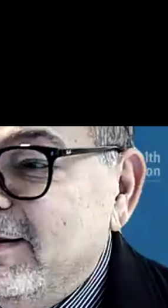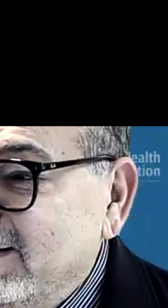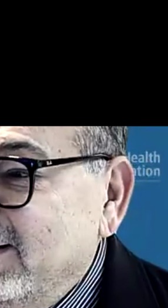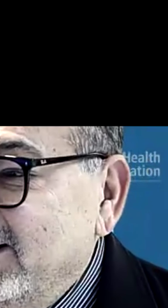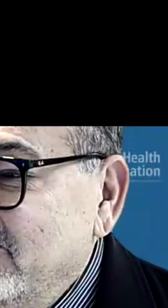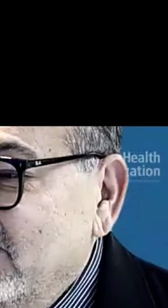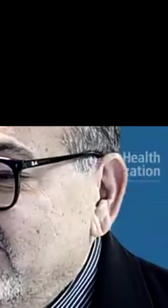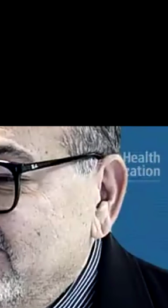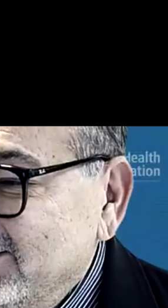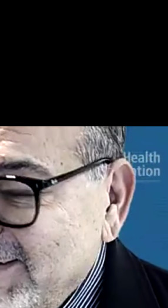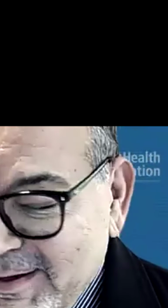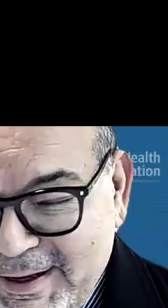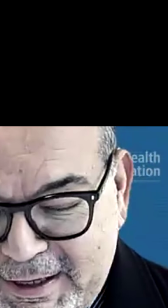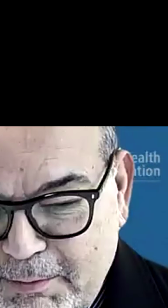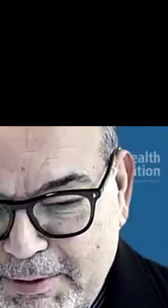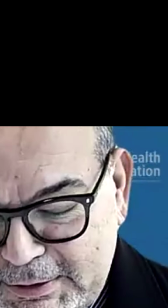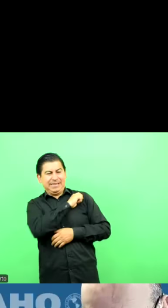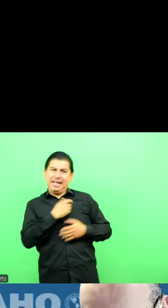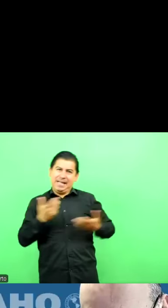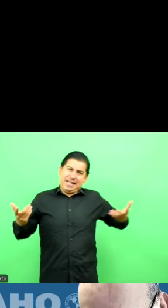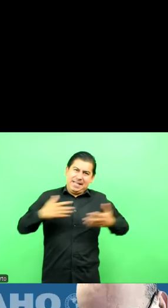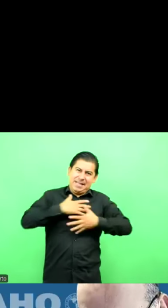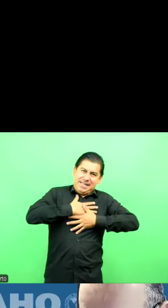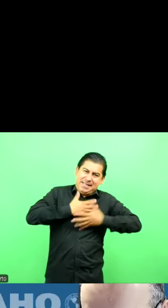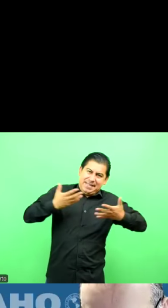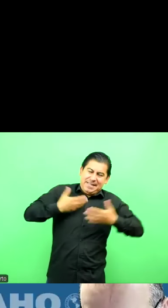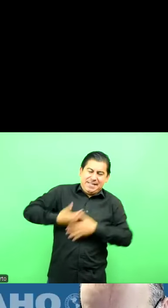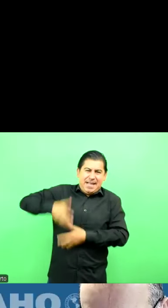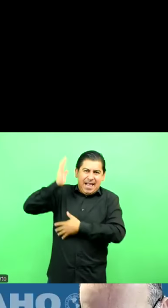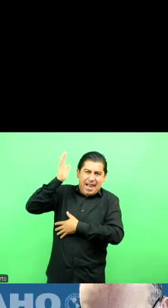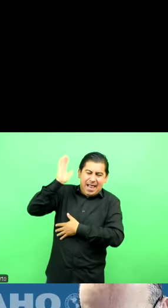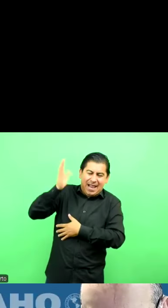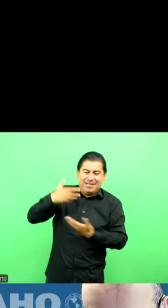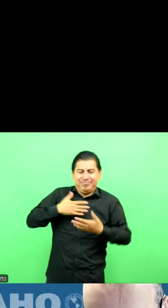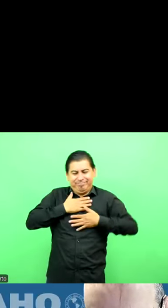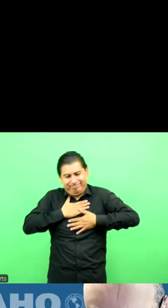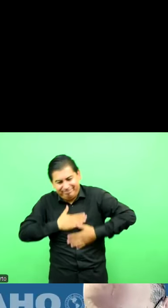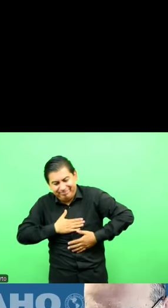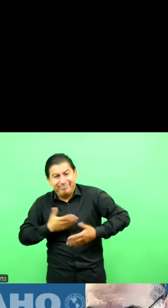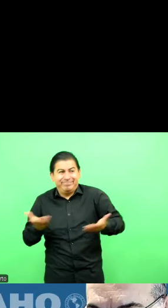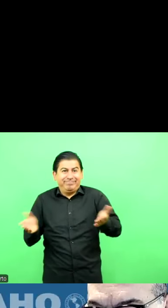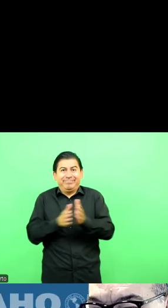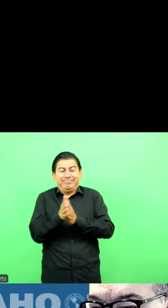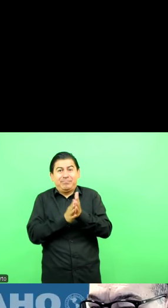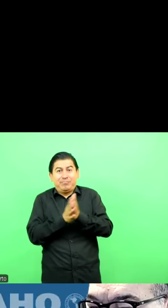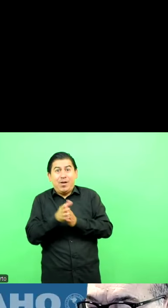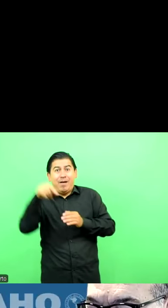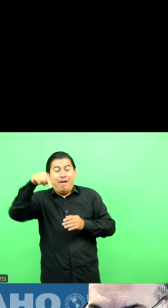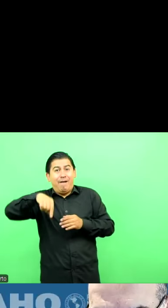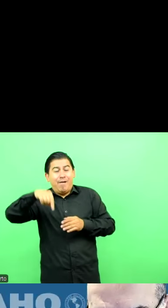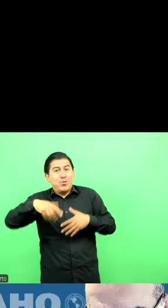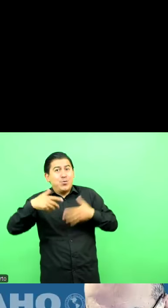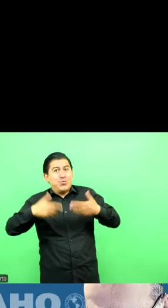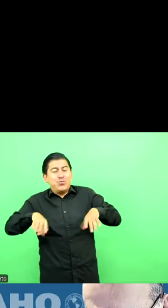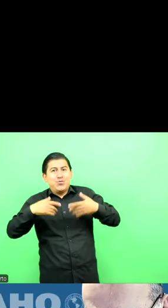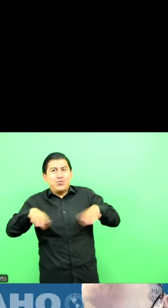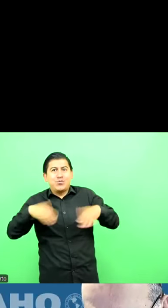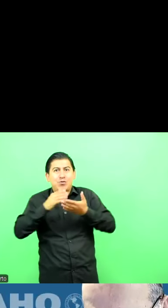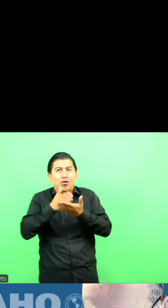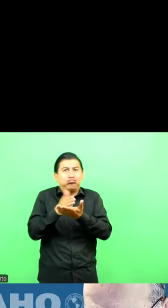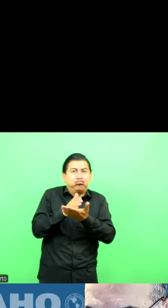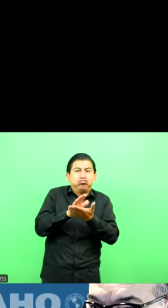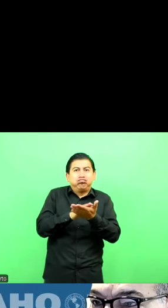to change things up a little bit. Aprovechando la oportunidad que los organizadores And nos also brindan de tener traducción